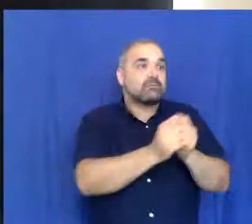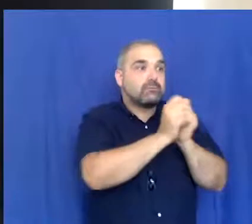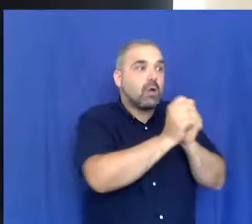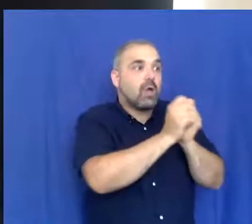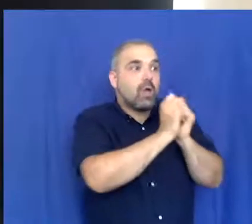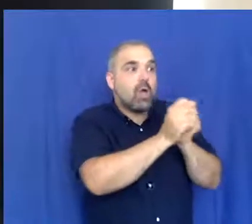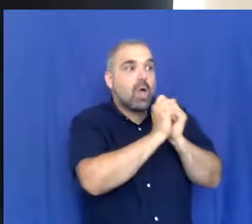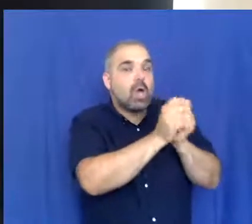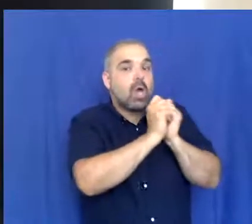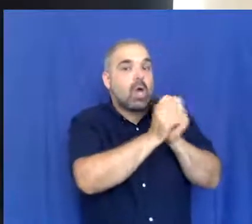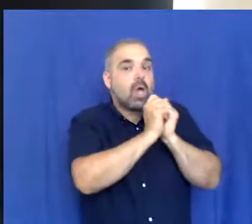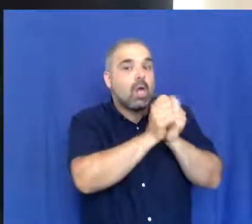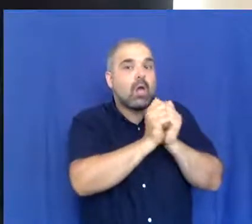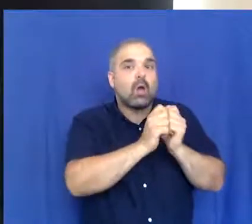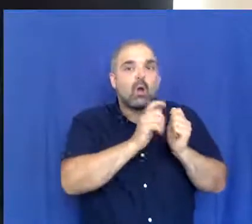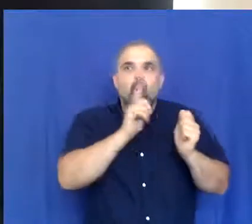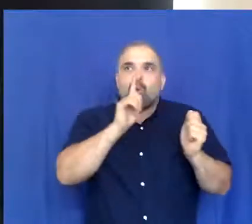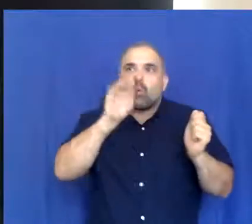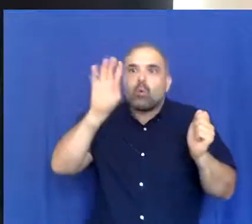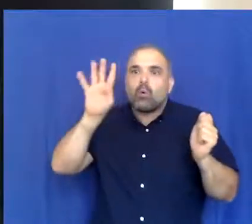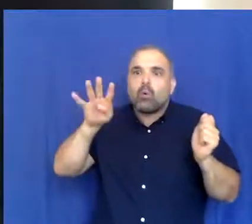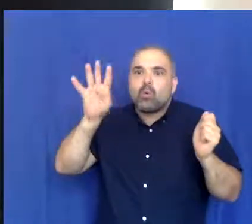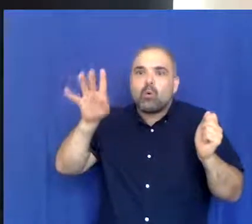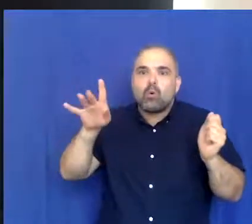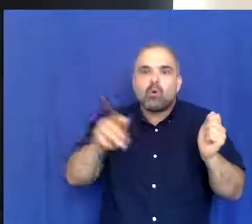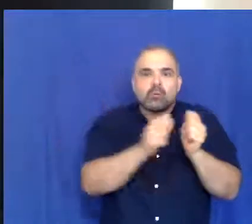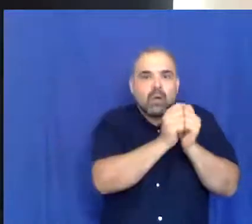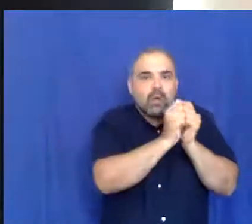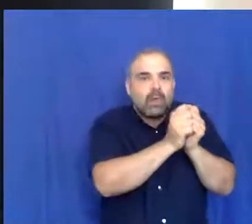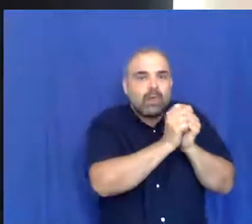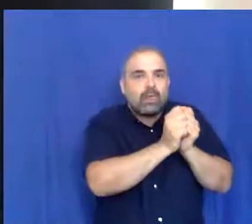quieter as the storm is going away.